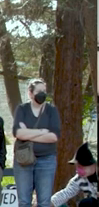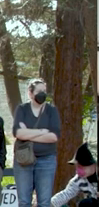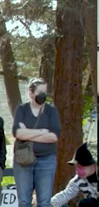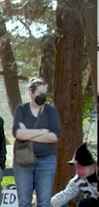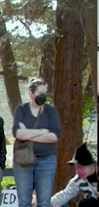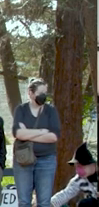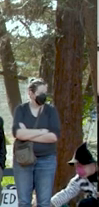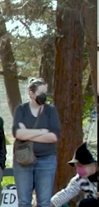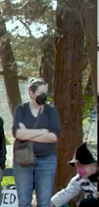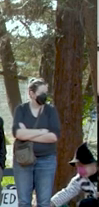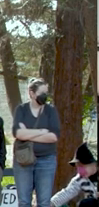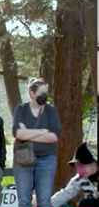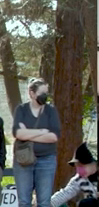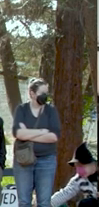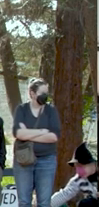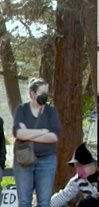Mafiosa.